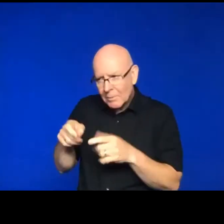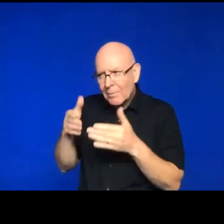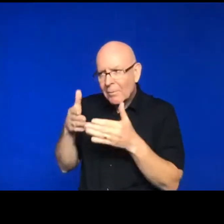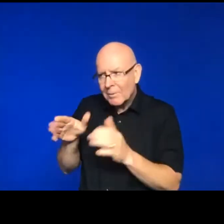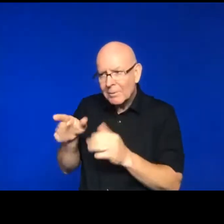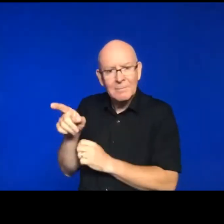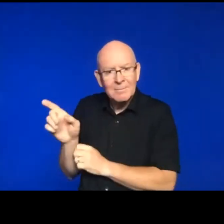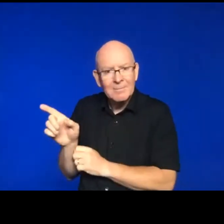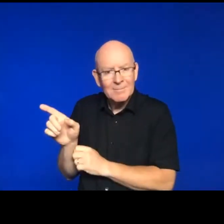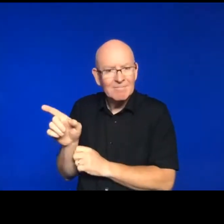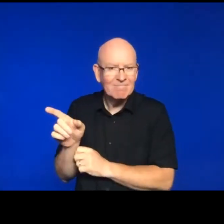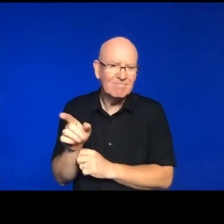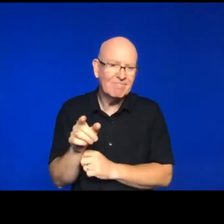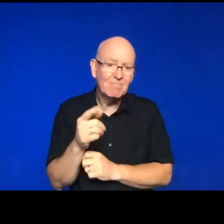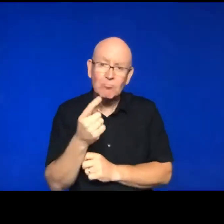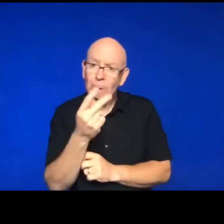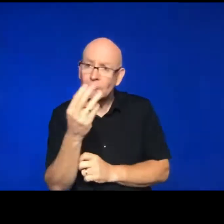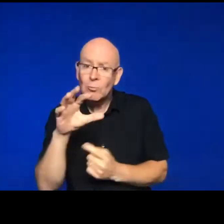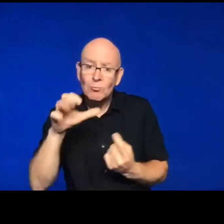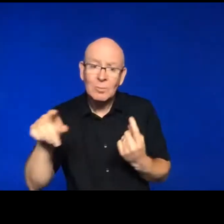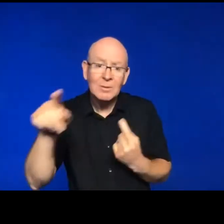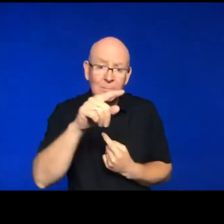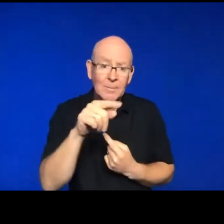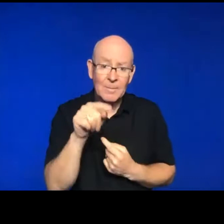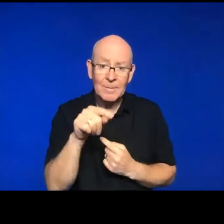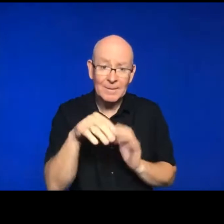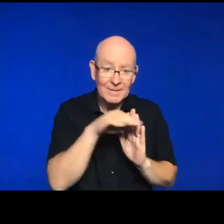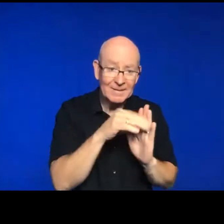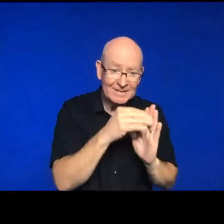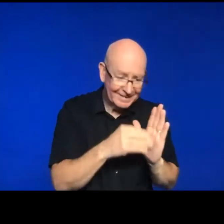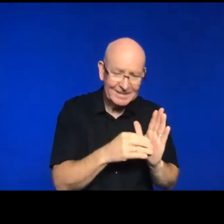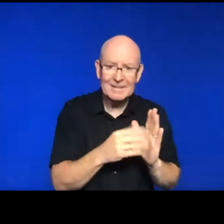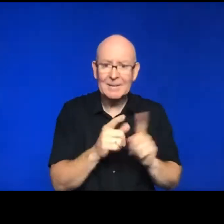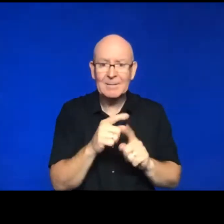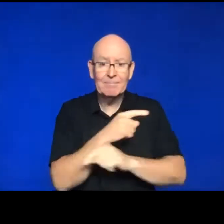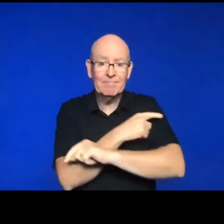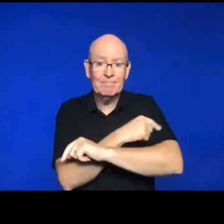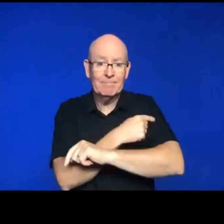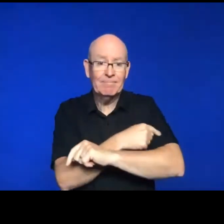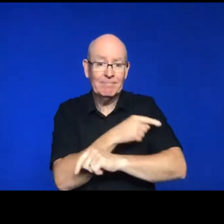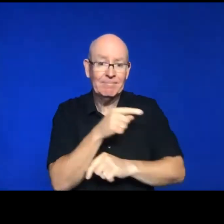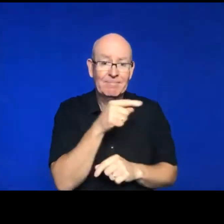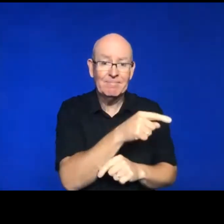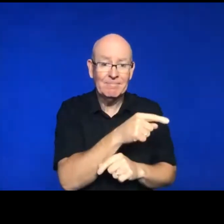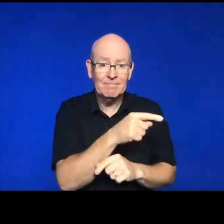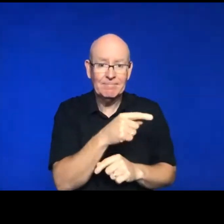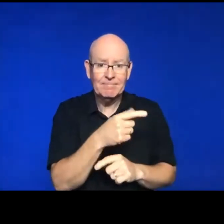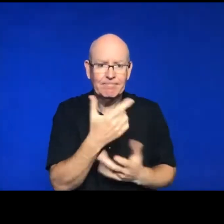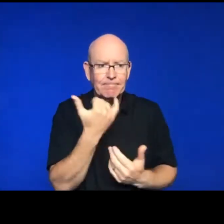of these measures of making exceptions for persons with disabilities for receiving